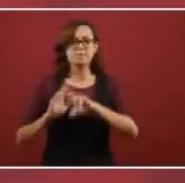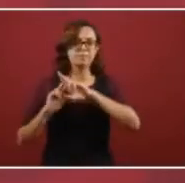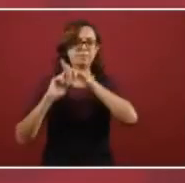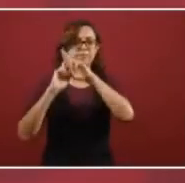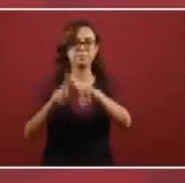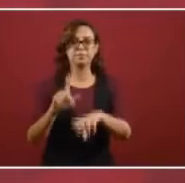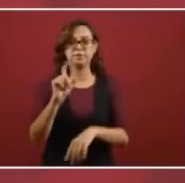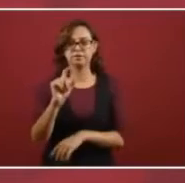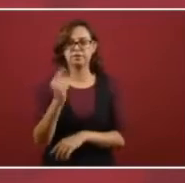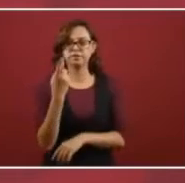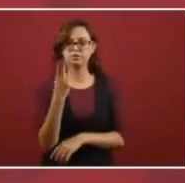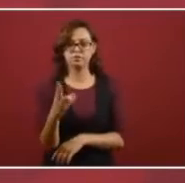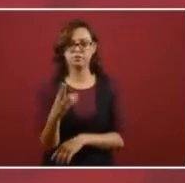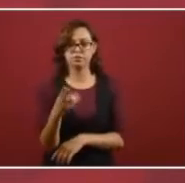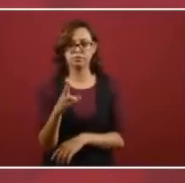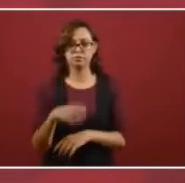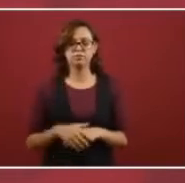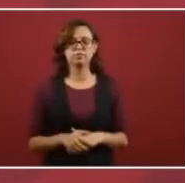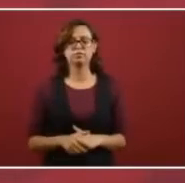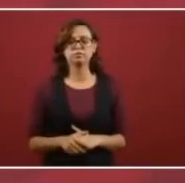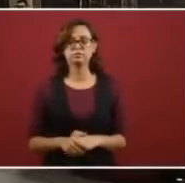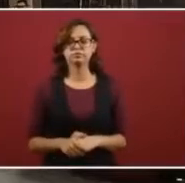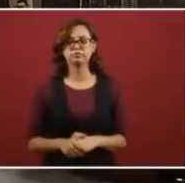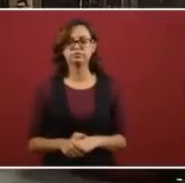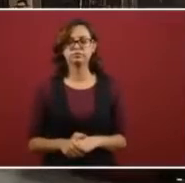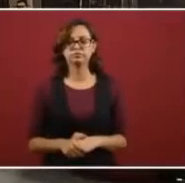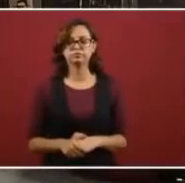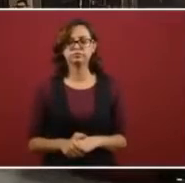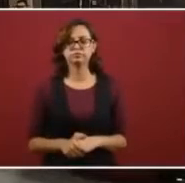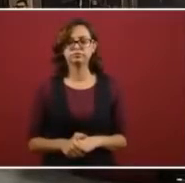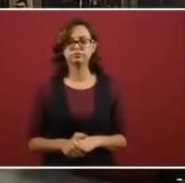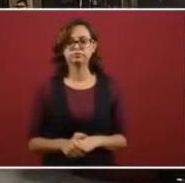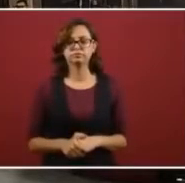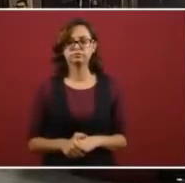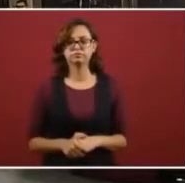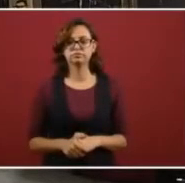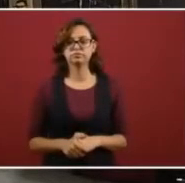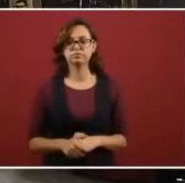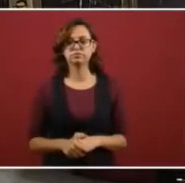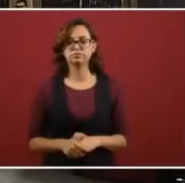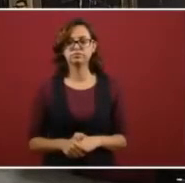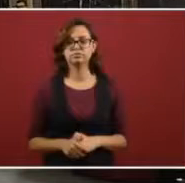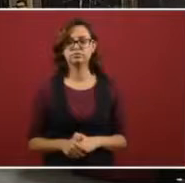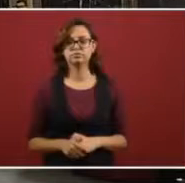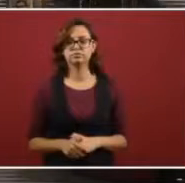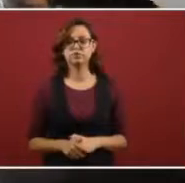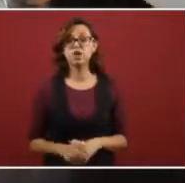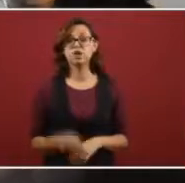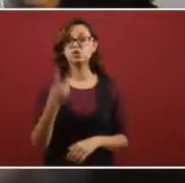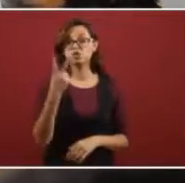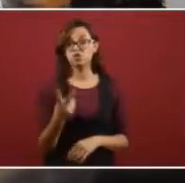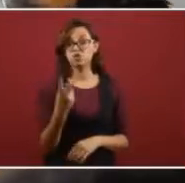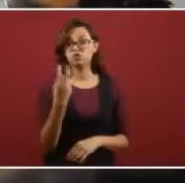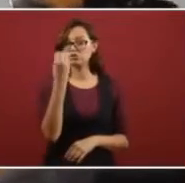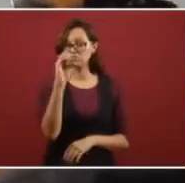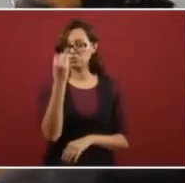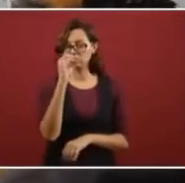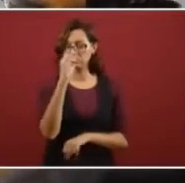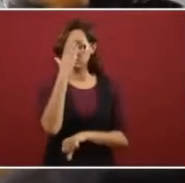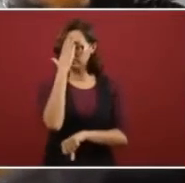the commemoration of that day of 20th of November. On the 10th